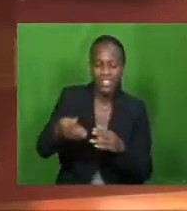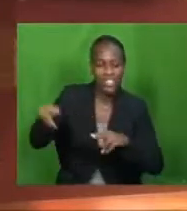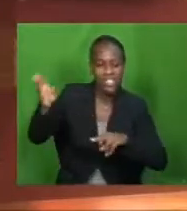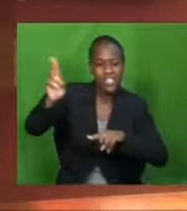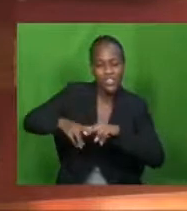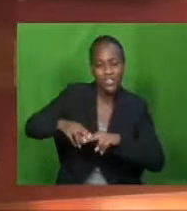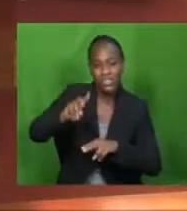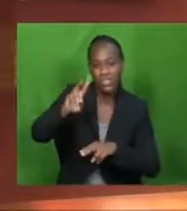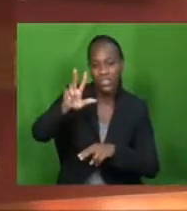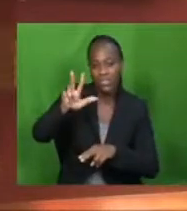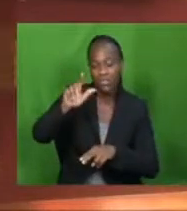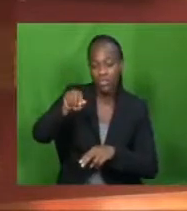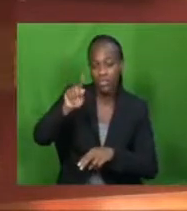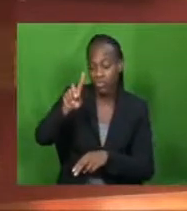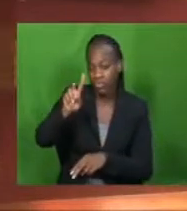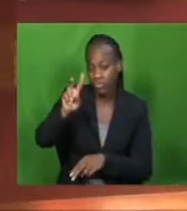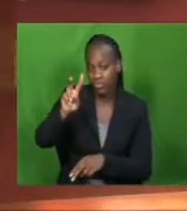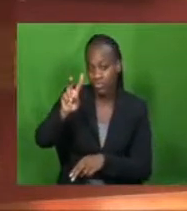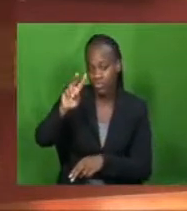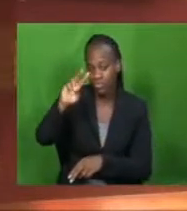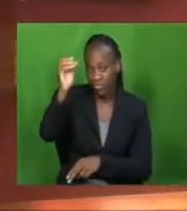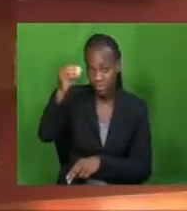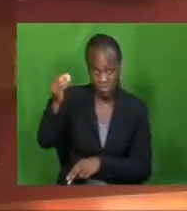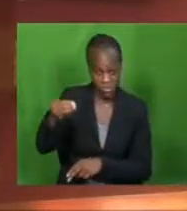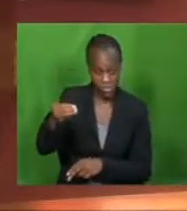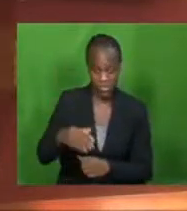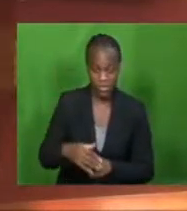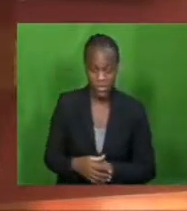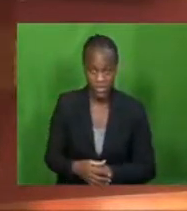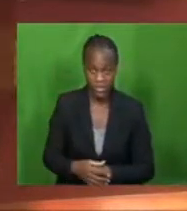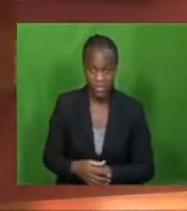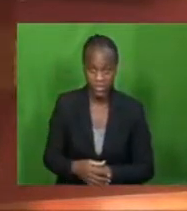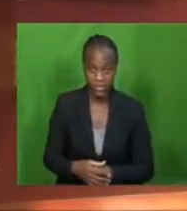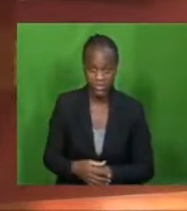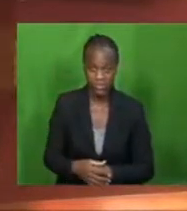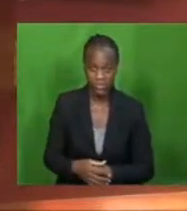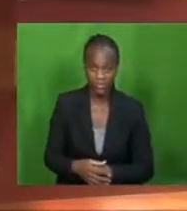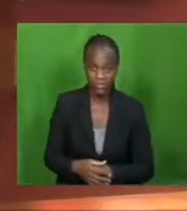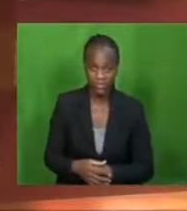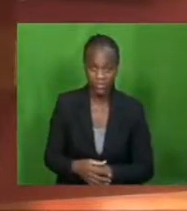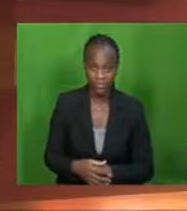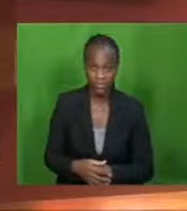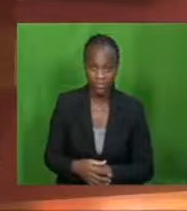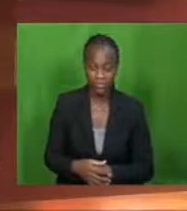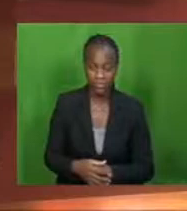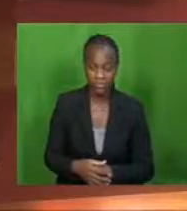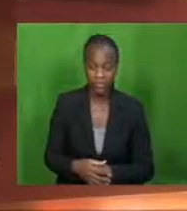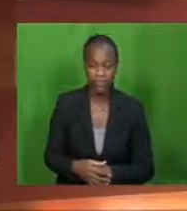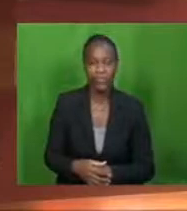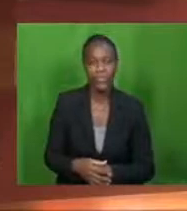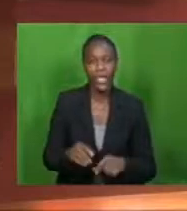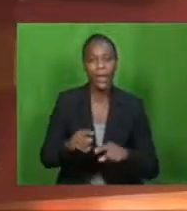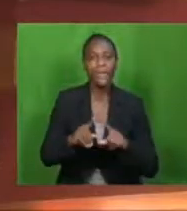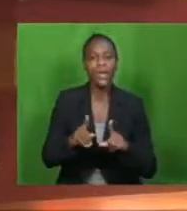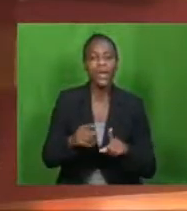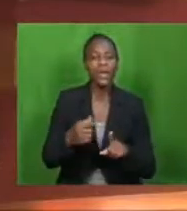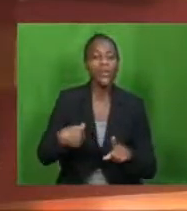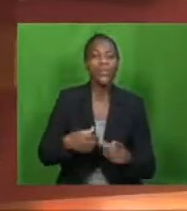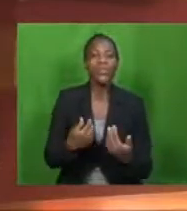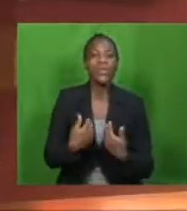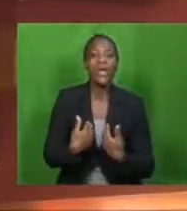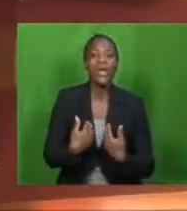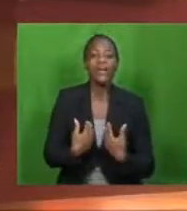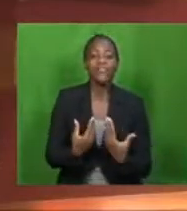degrees Celsius by the end of the century. The good news, Mr. Speaker, is that we have a solution which is within